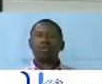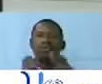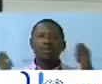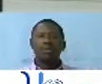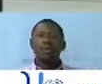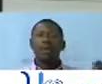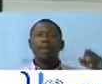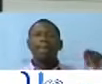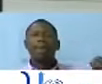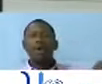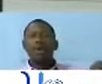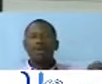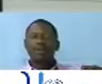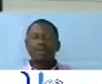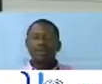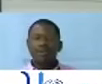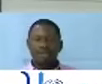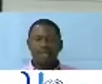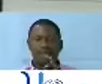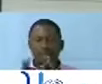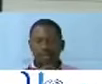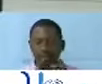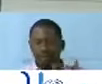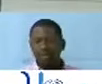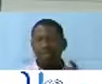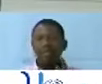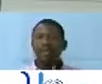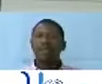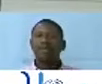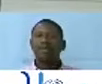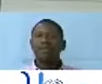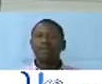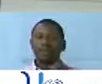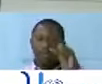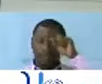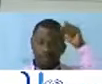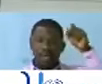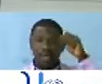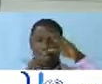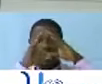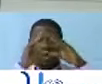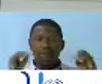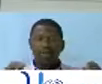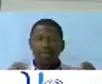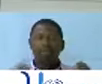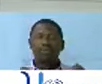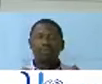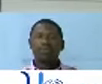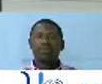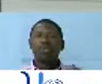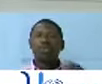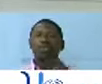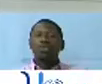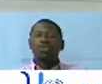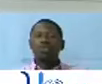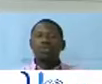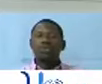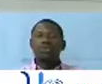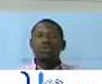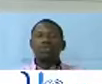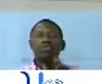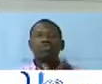Katy newspaper bobu. That said, di wax né State House. State House closes